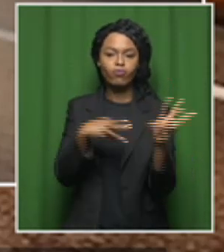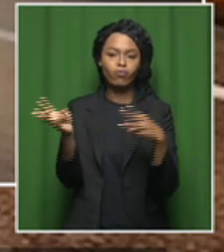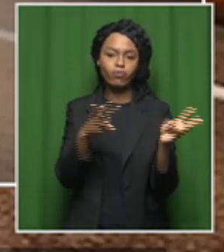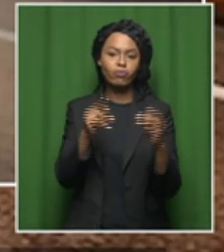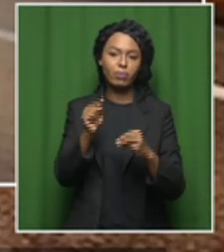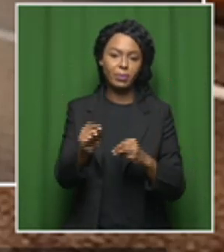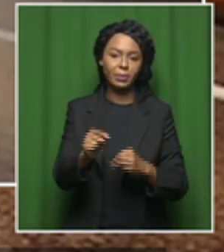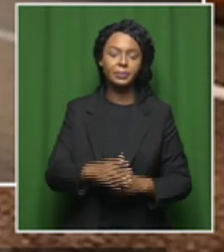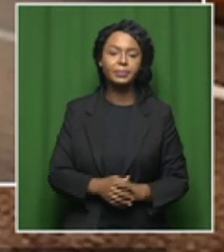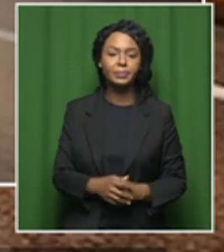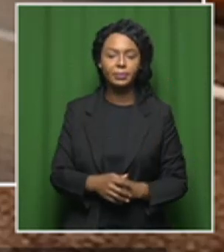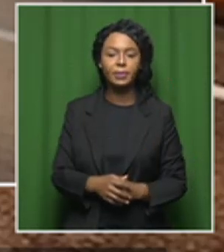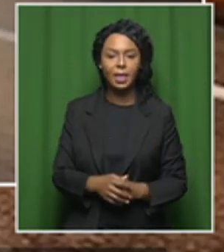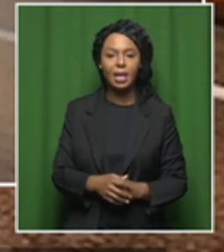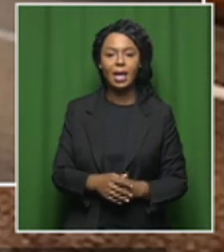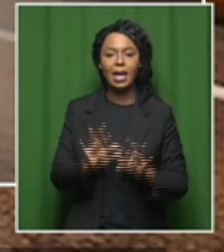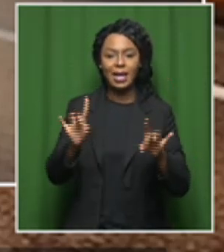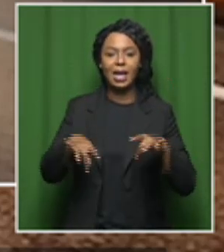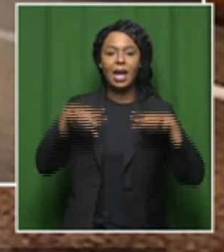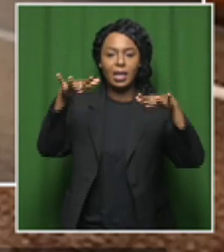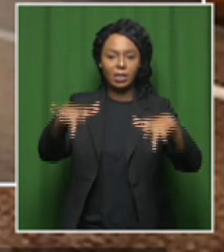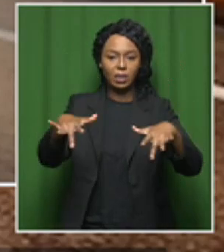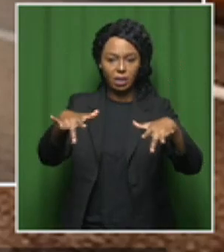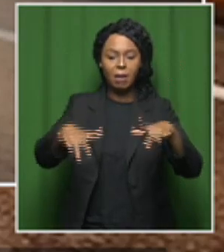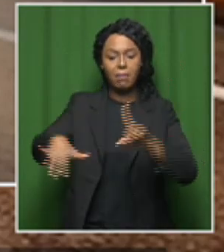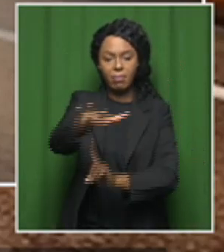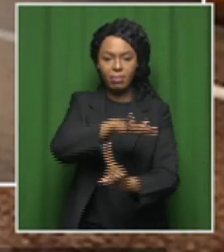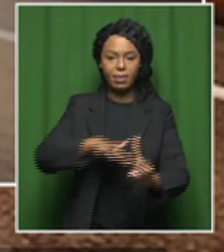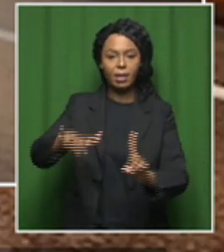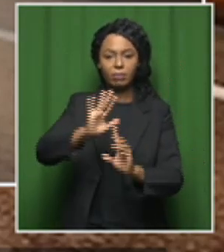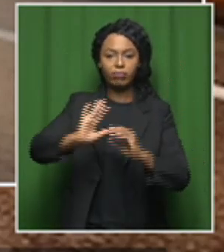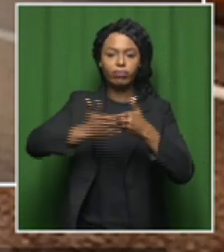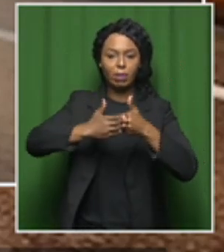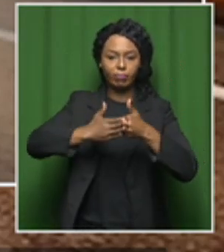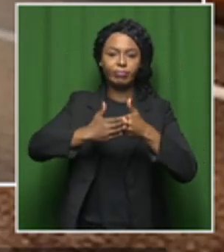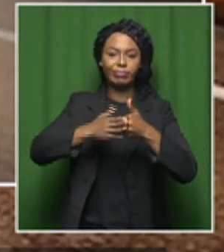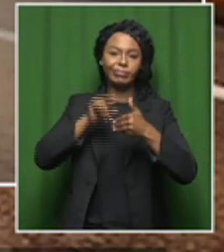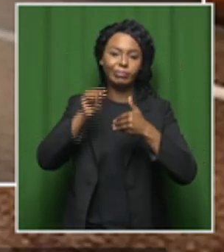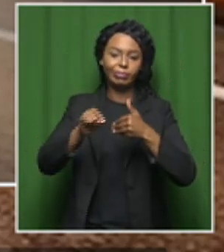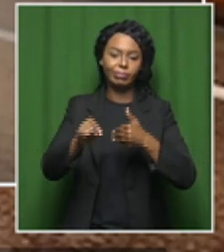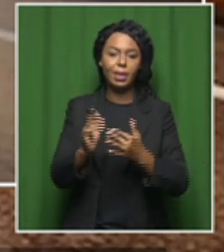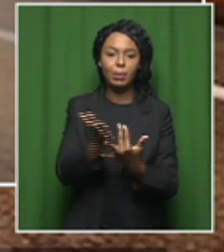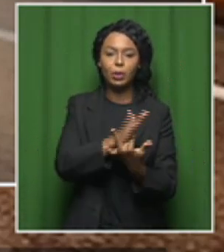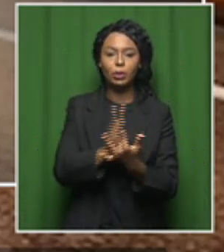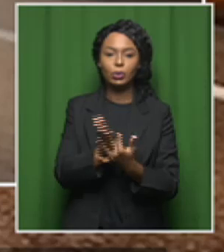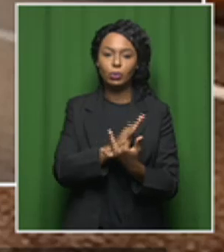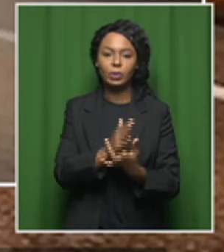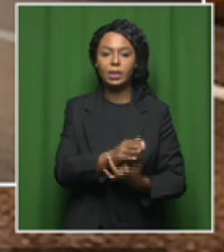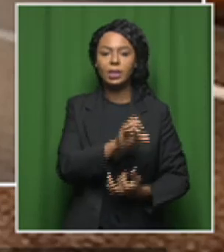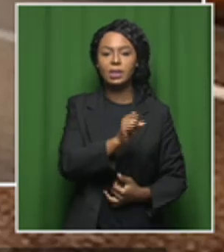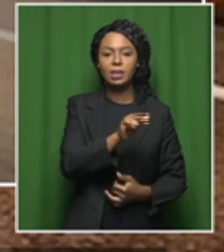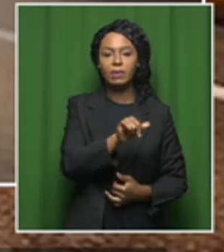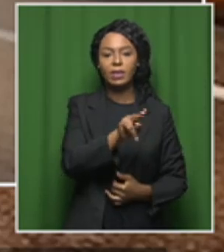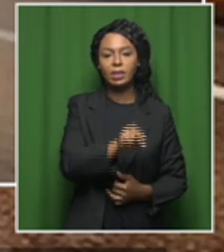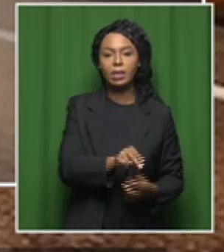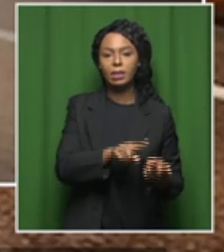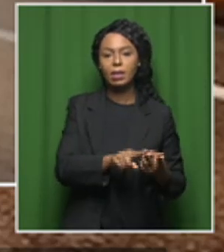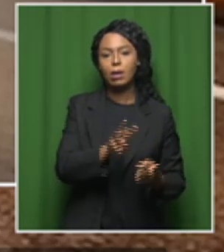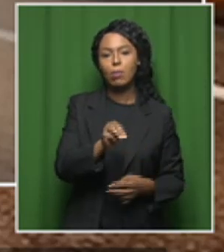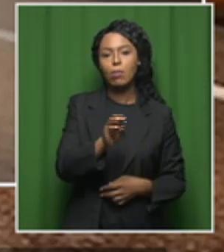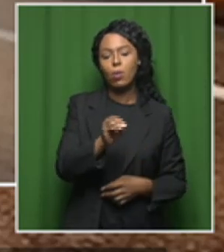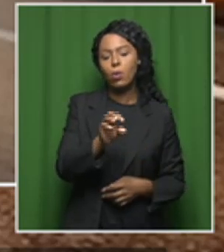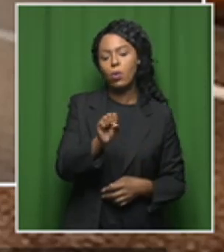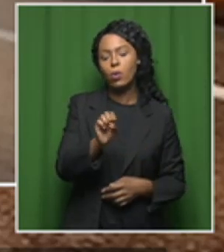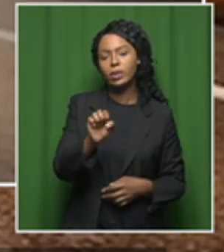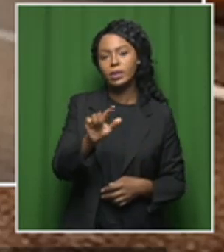Monmouth-BC. That's the bottom of Khayelitsha. It's also closed at Coastal Park between Strandfontein and Muizenberg due to thick sand deposits. And that live